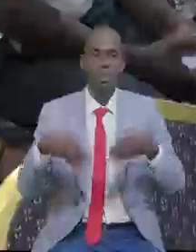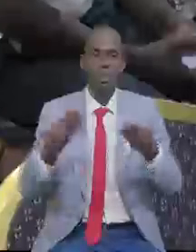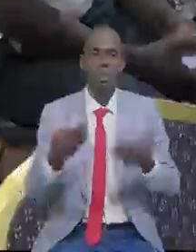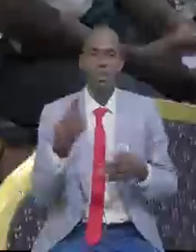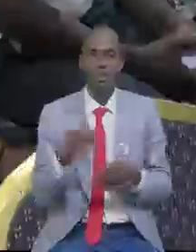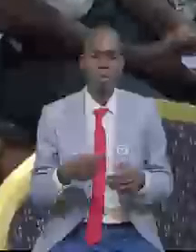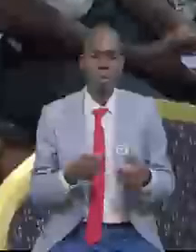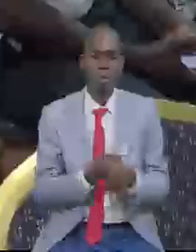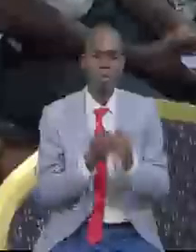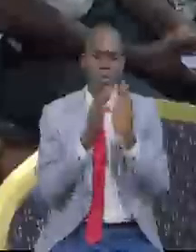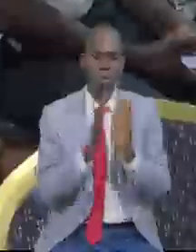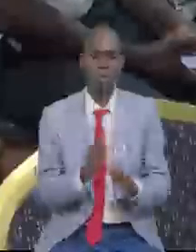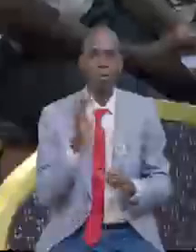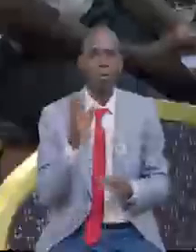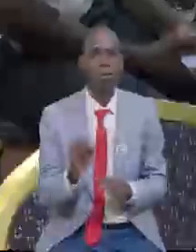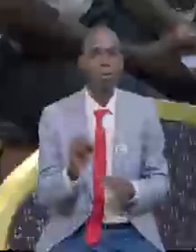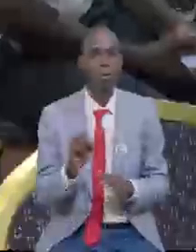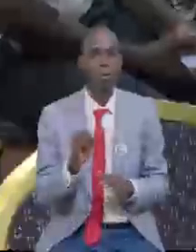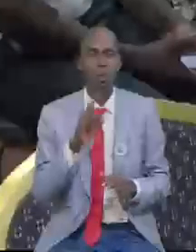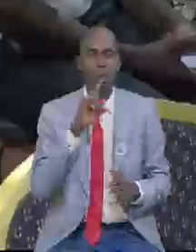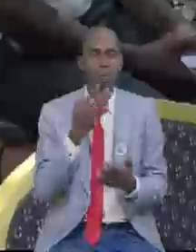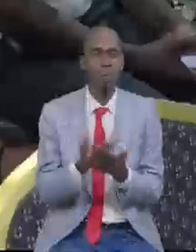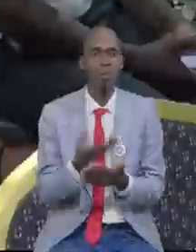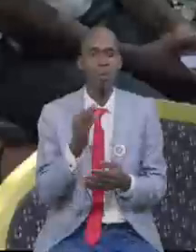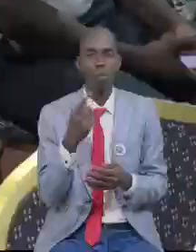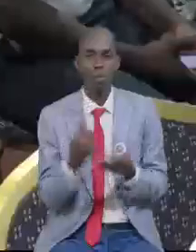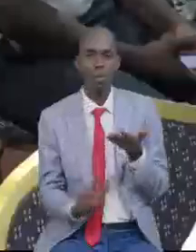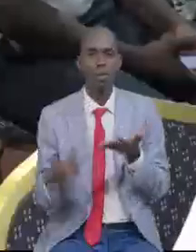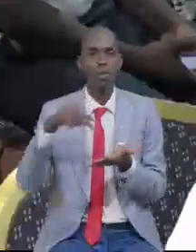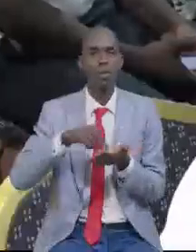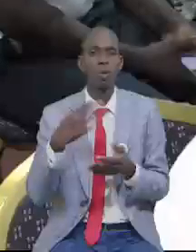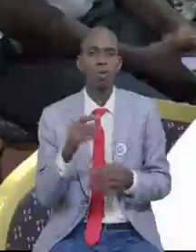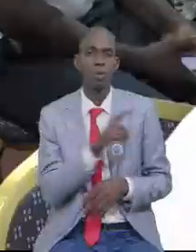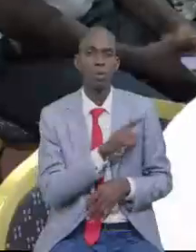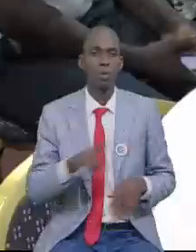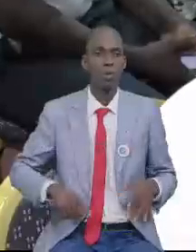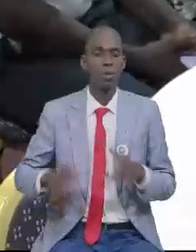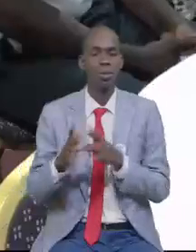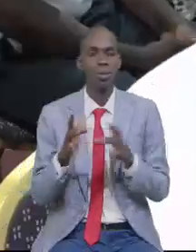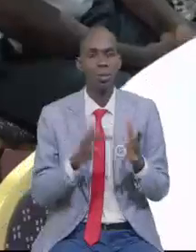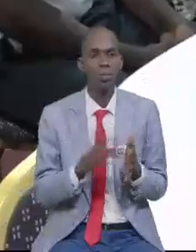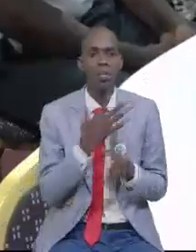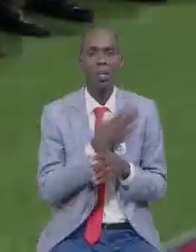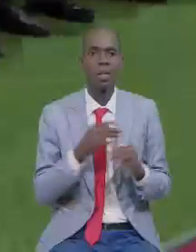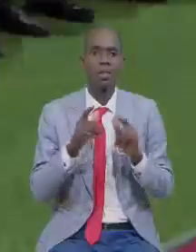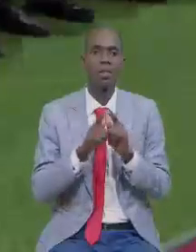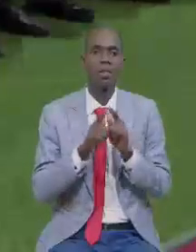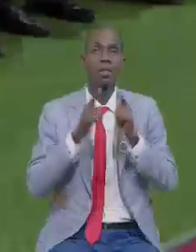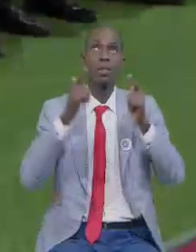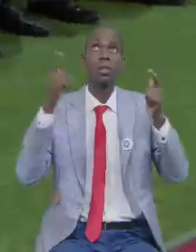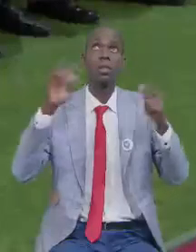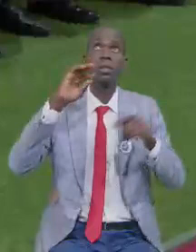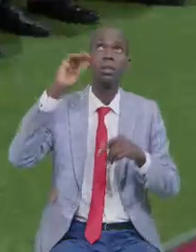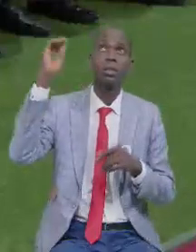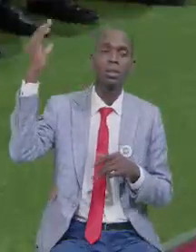apostles witness of the resurrection of the Lord Jesus, and great grace